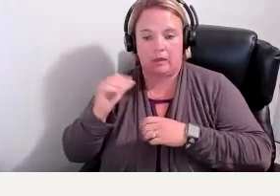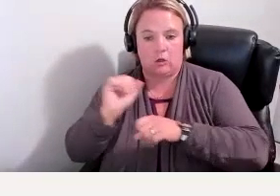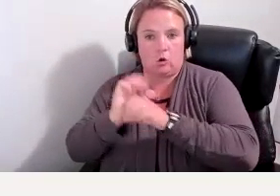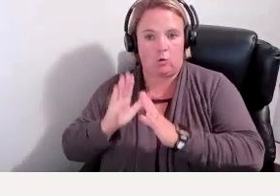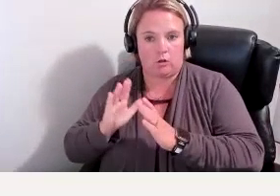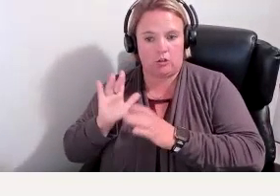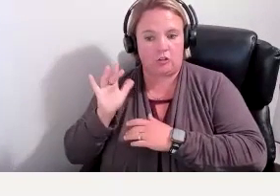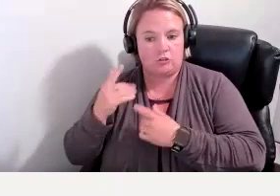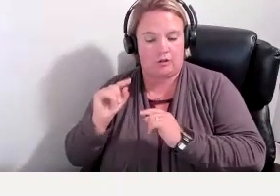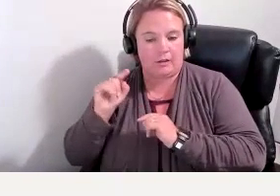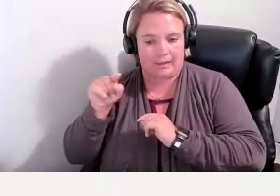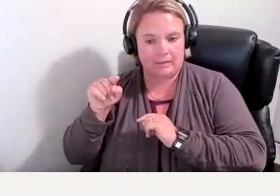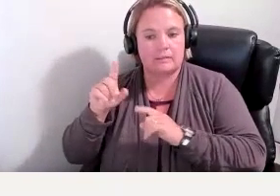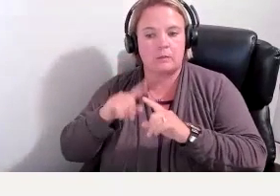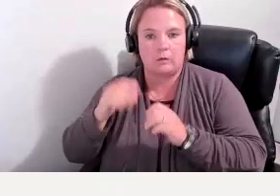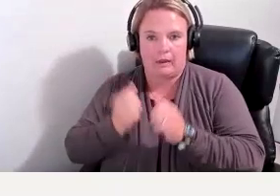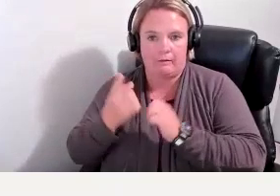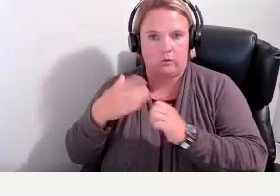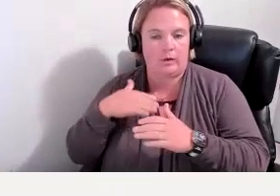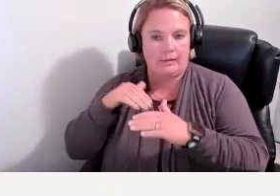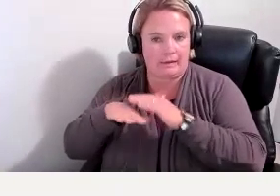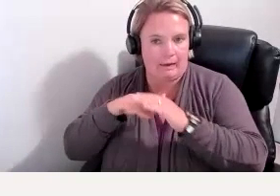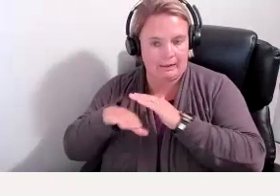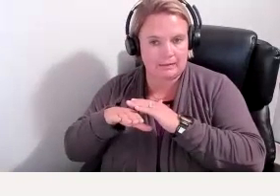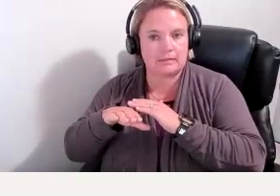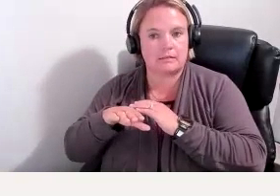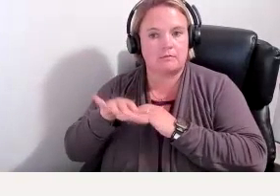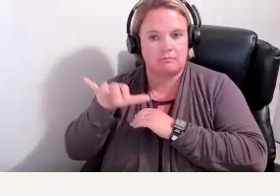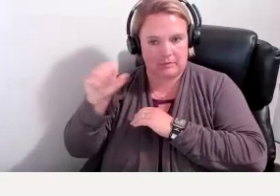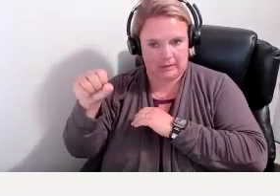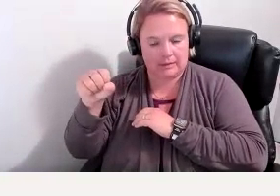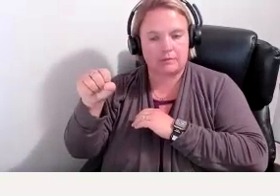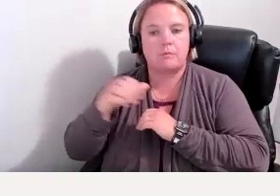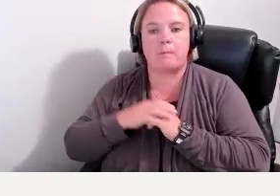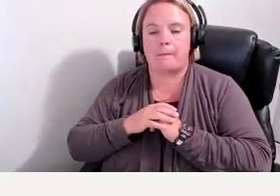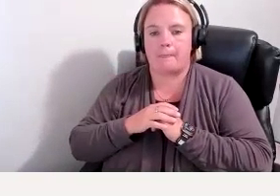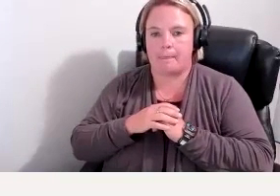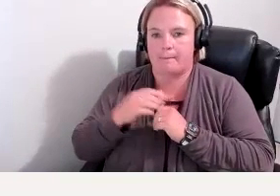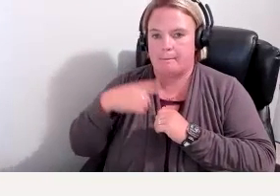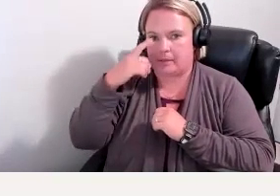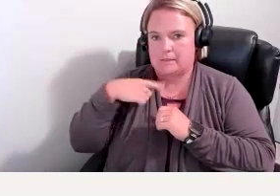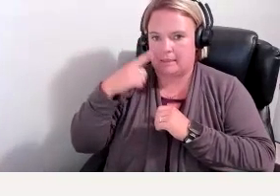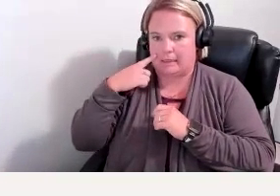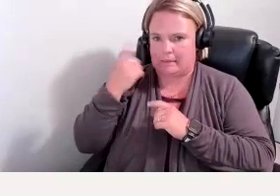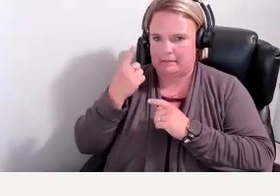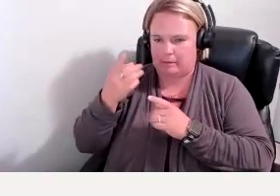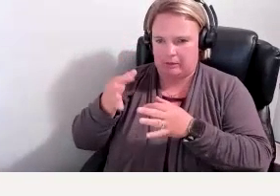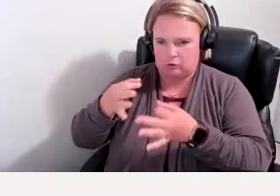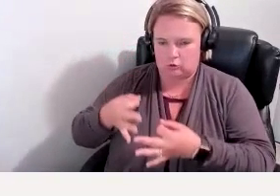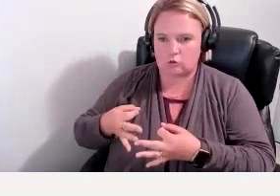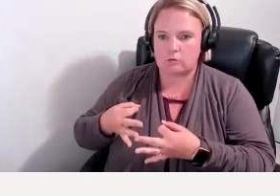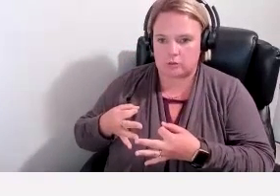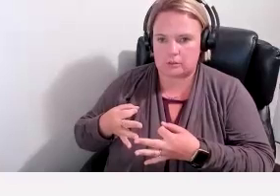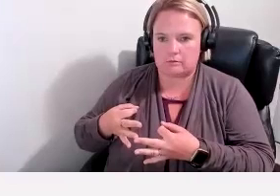Yeah. But everybody has access to it. They will, yes. Yes. So it was something I think in the description of this class.